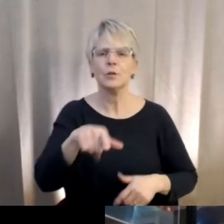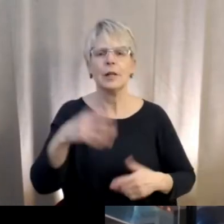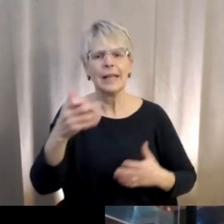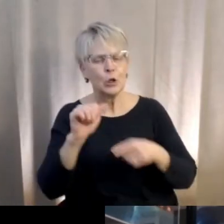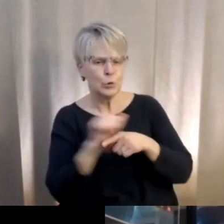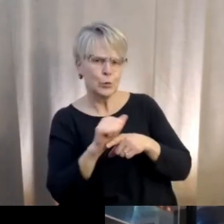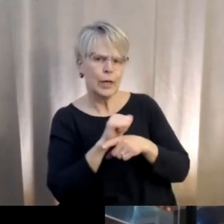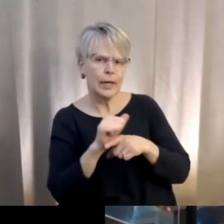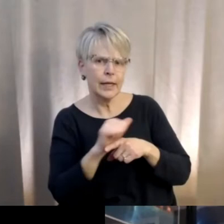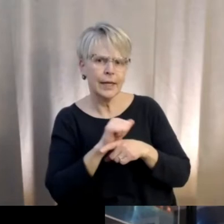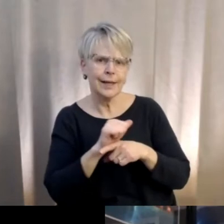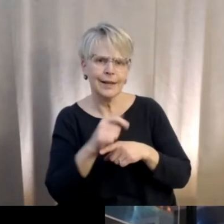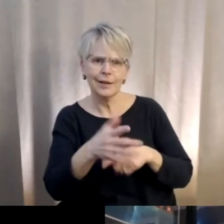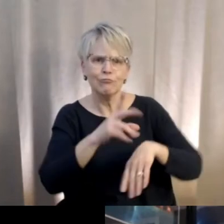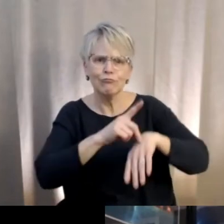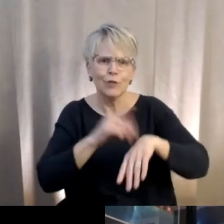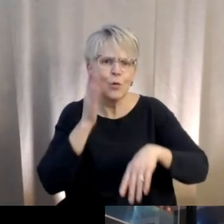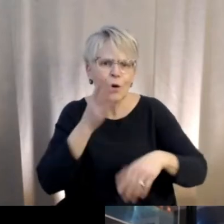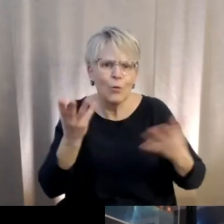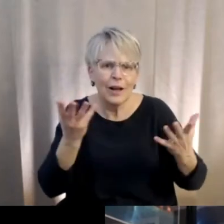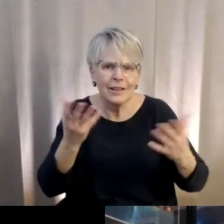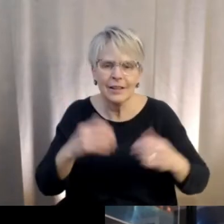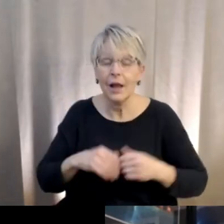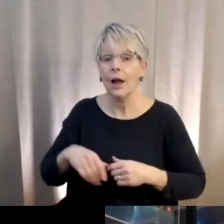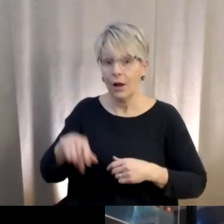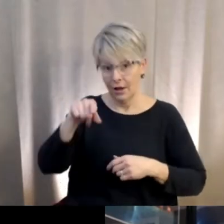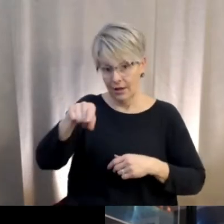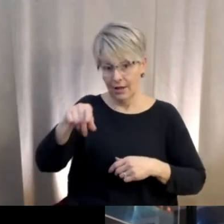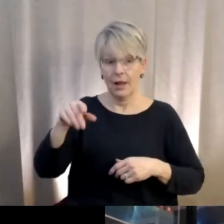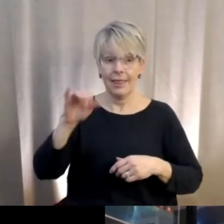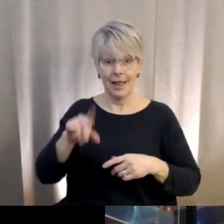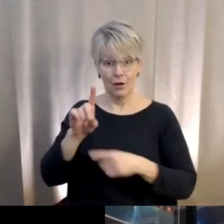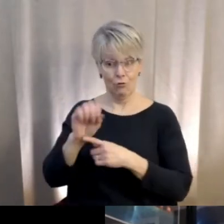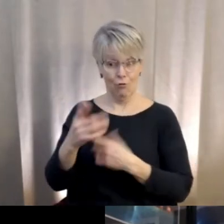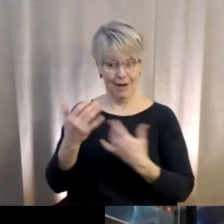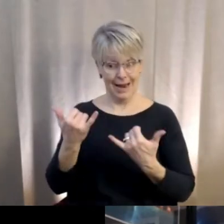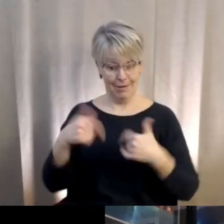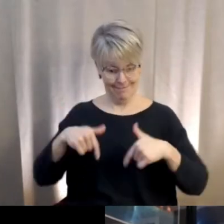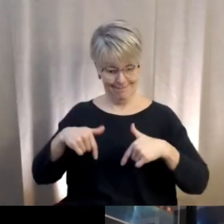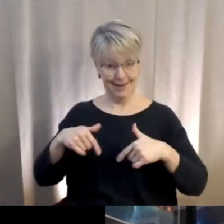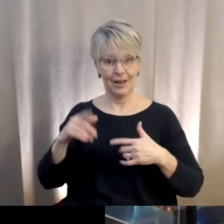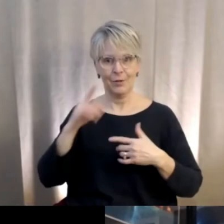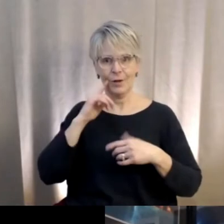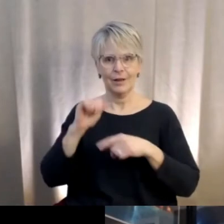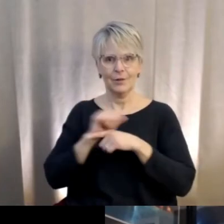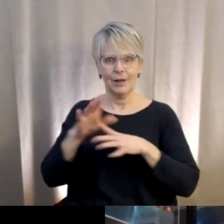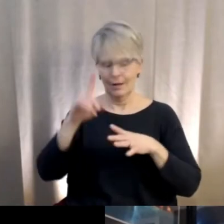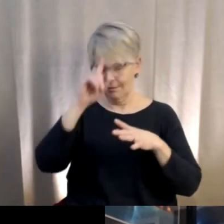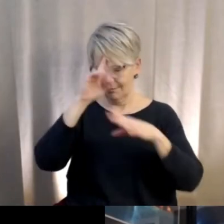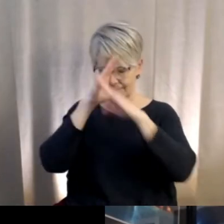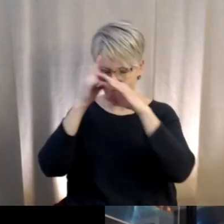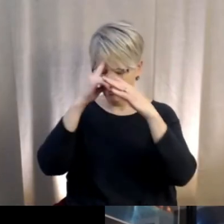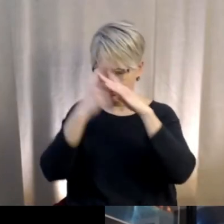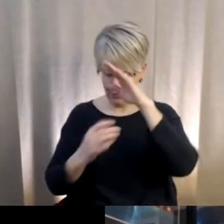to task for? It's really actually going to be for, oh gosh, I'm having a mental block